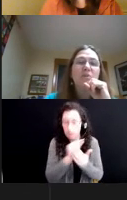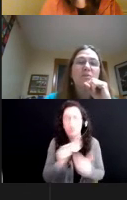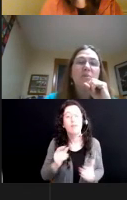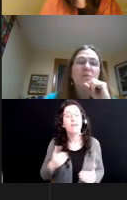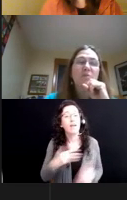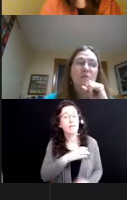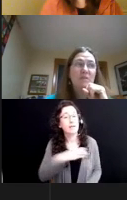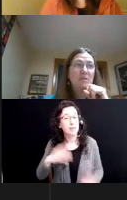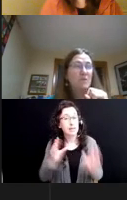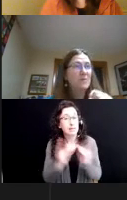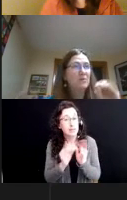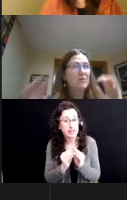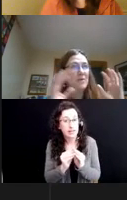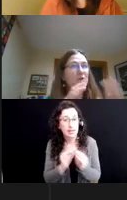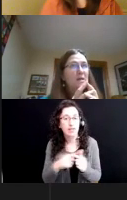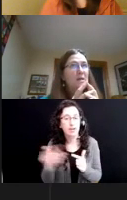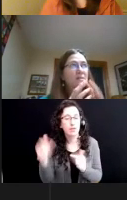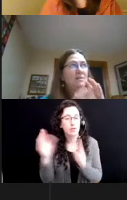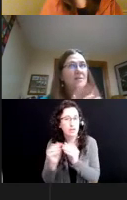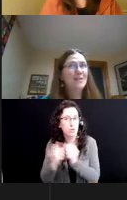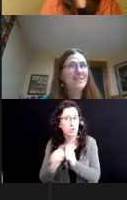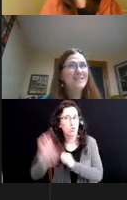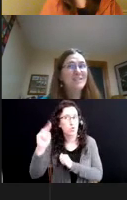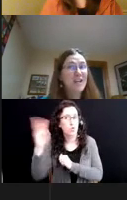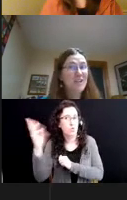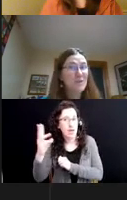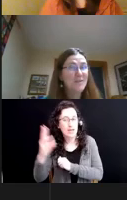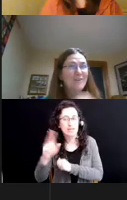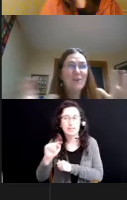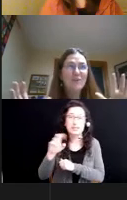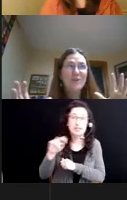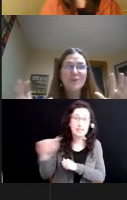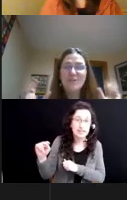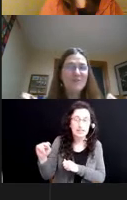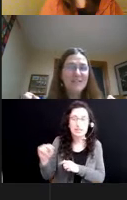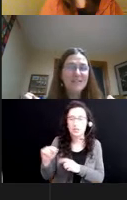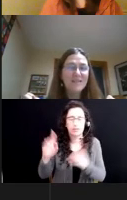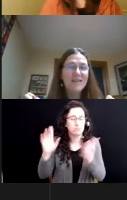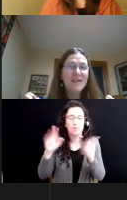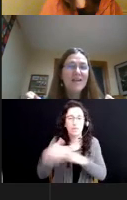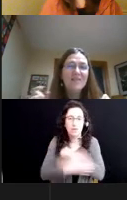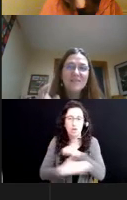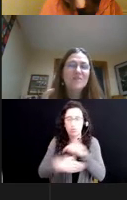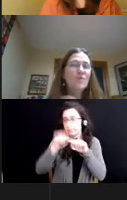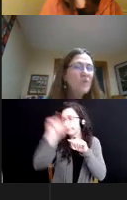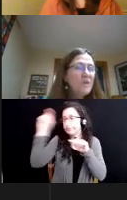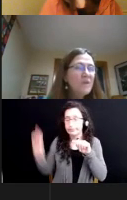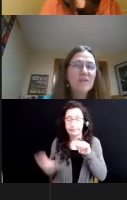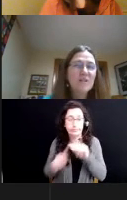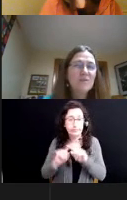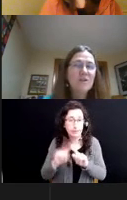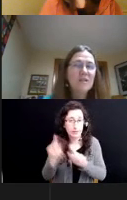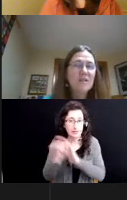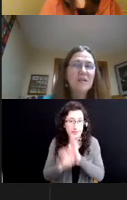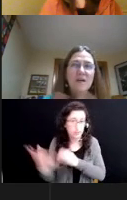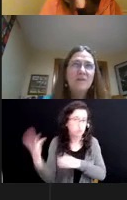having a symposium on February 15th with people from the Northwest, Tennessee, Saskatchewan, all over the country. It's fascinating. This is a really